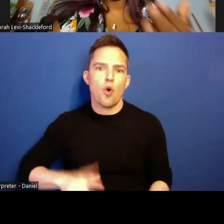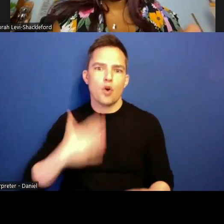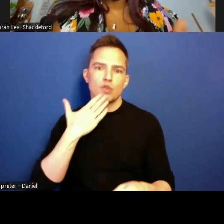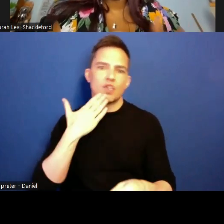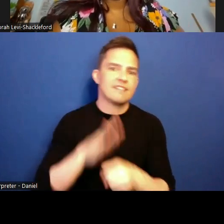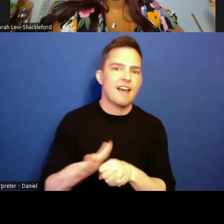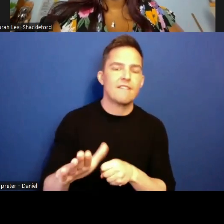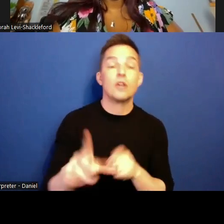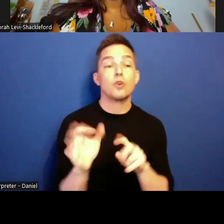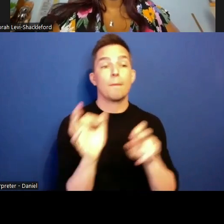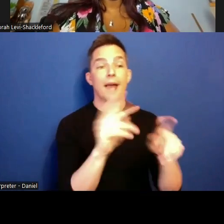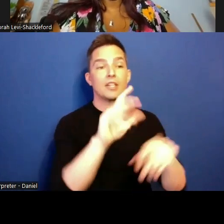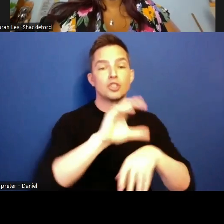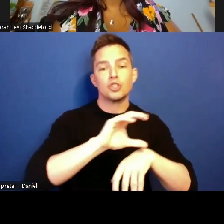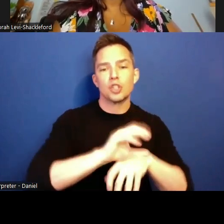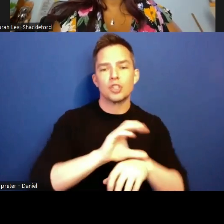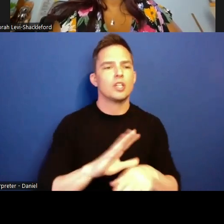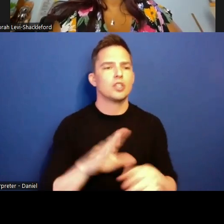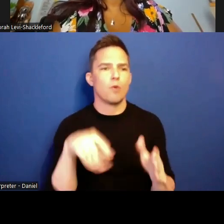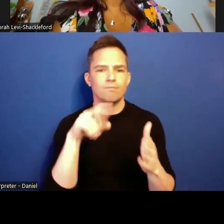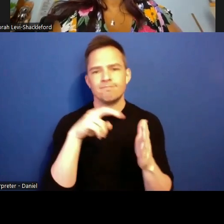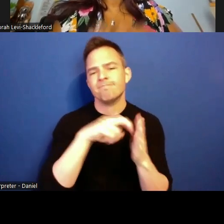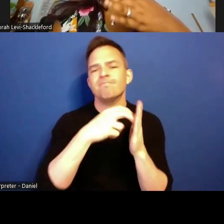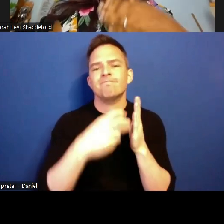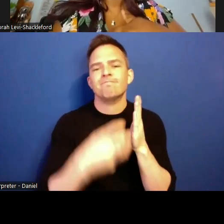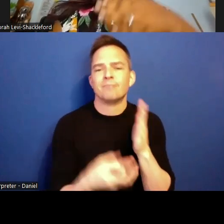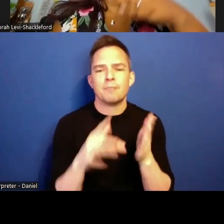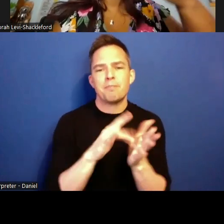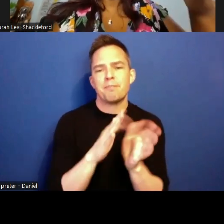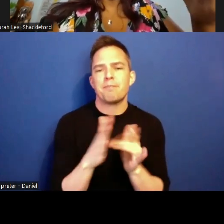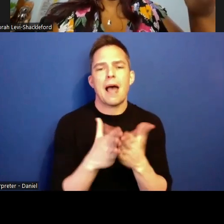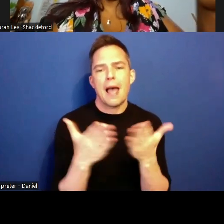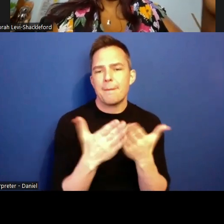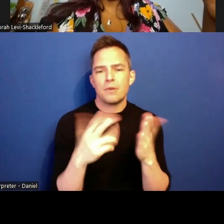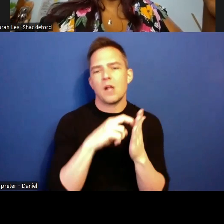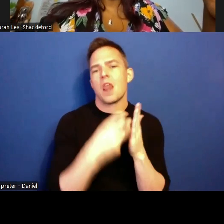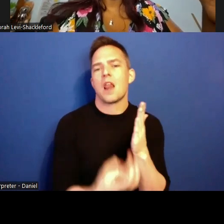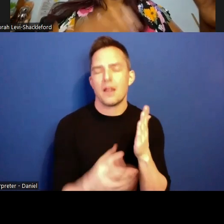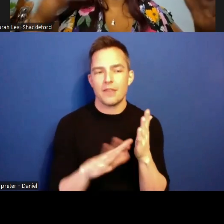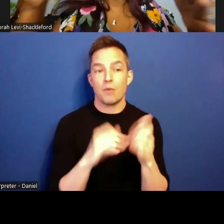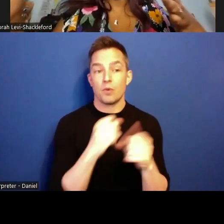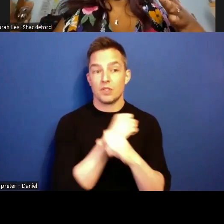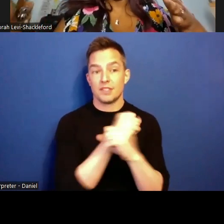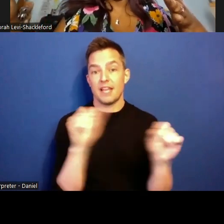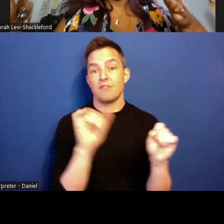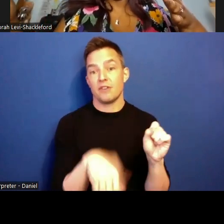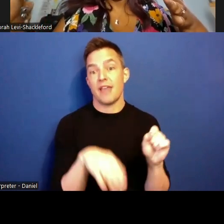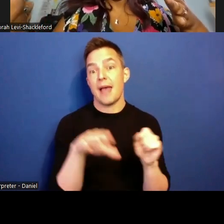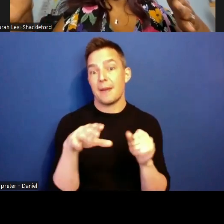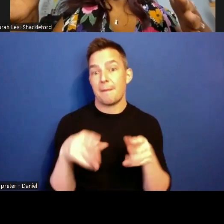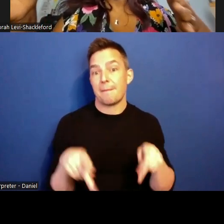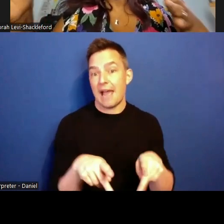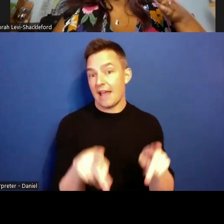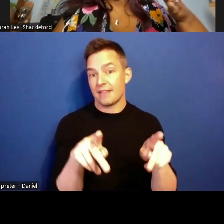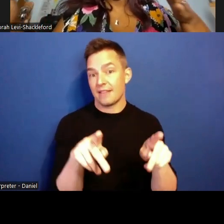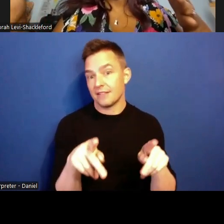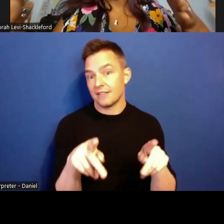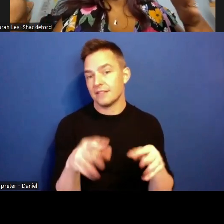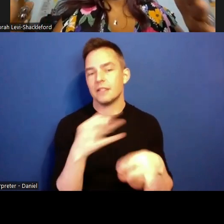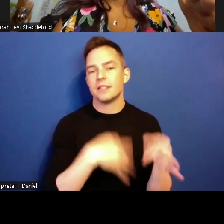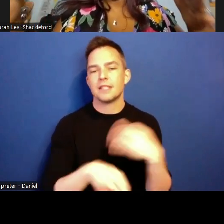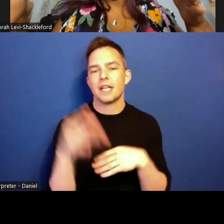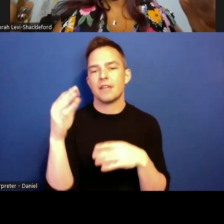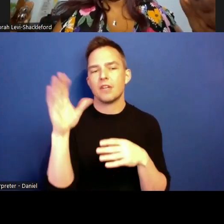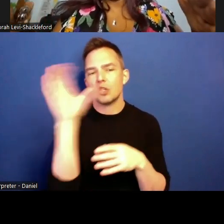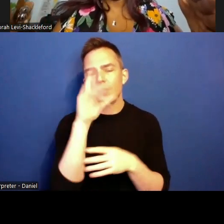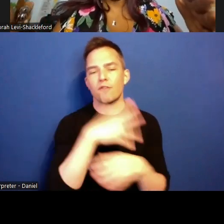church. You need to get back into your Bible. So that will send you down that path rather than seeking, the